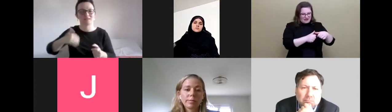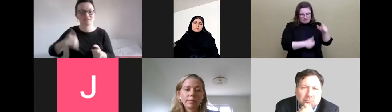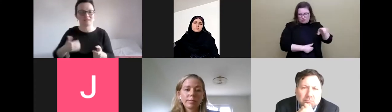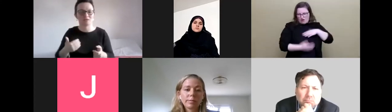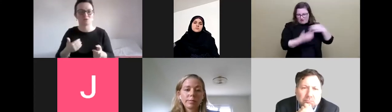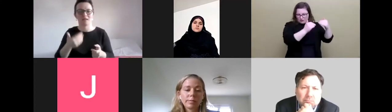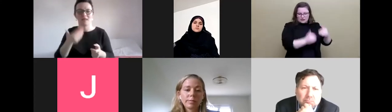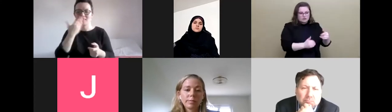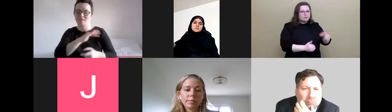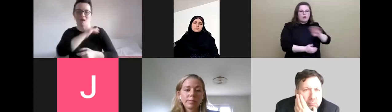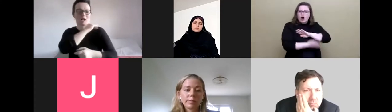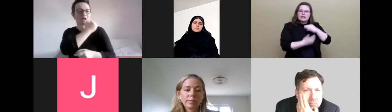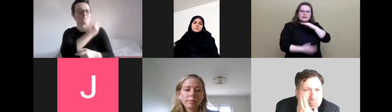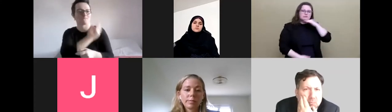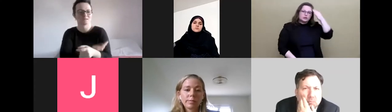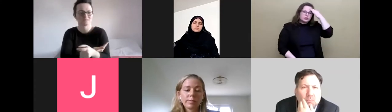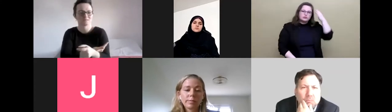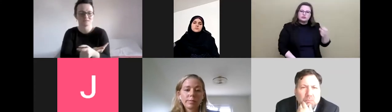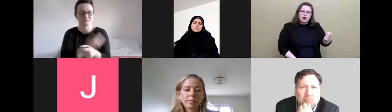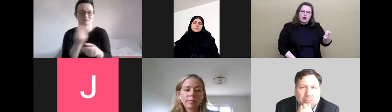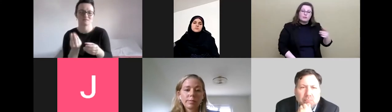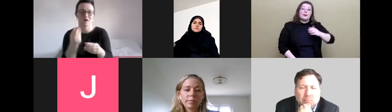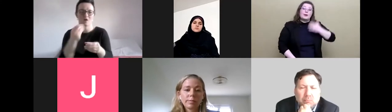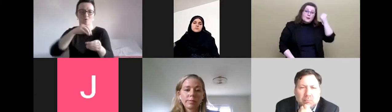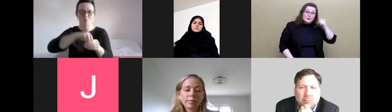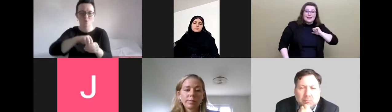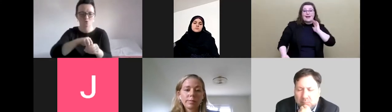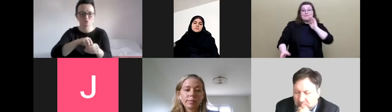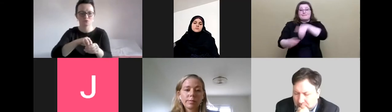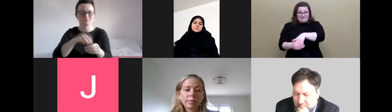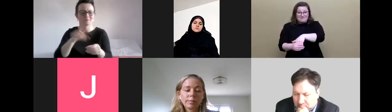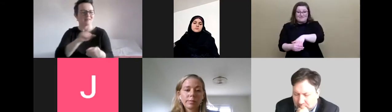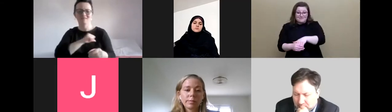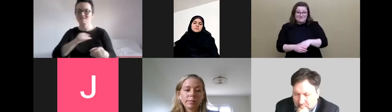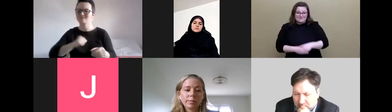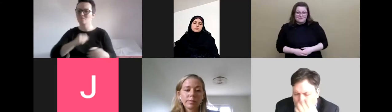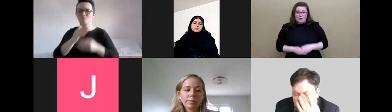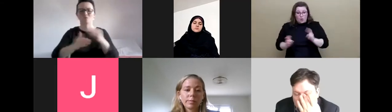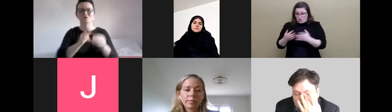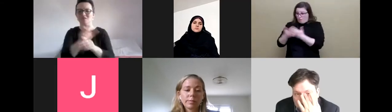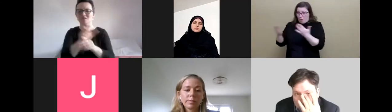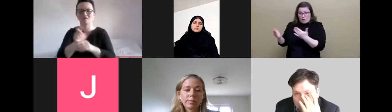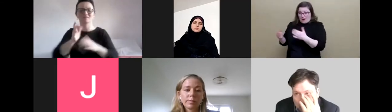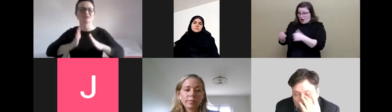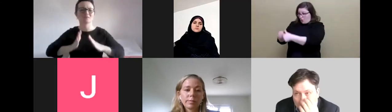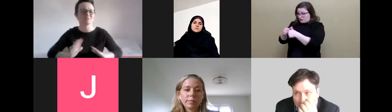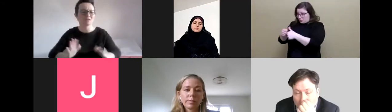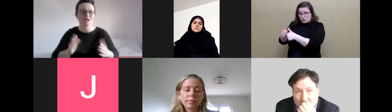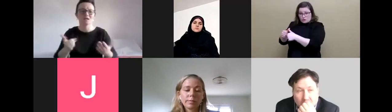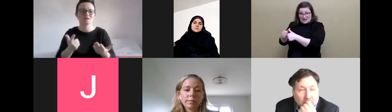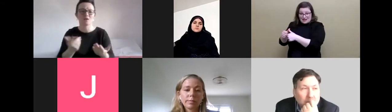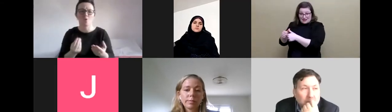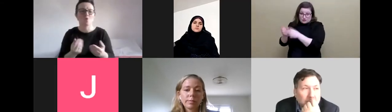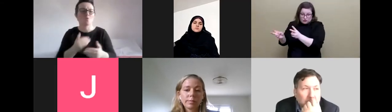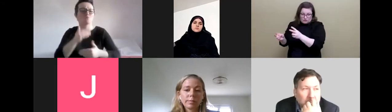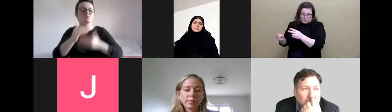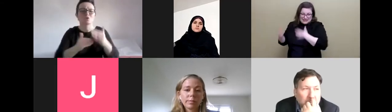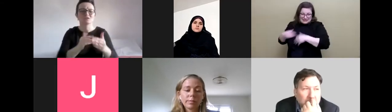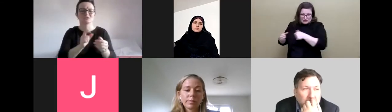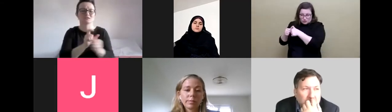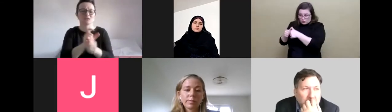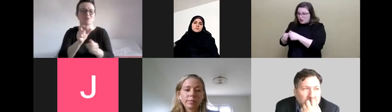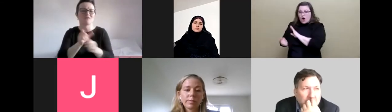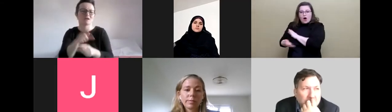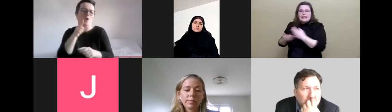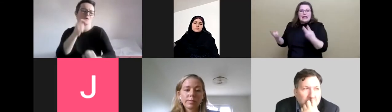the required knowledge to get involved. And many organizations of the disabled don't have the capacities to